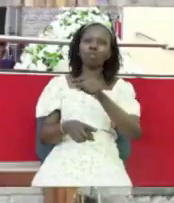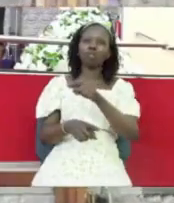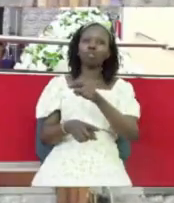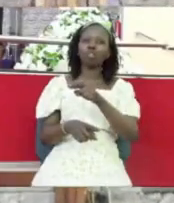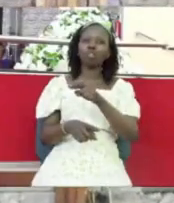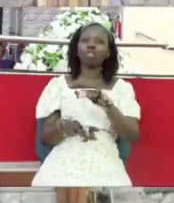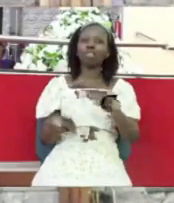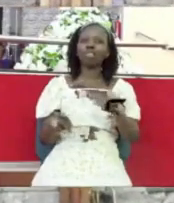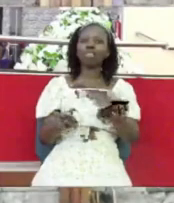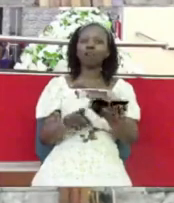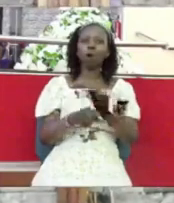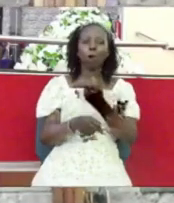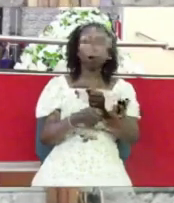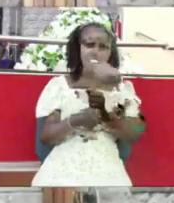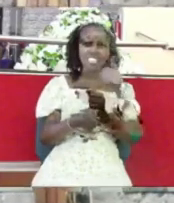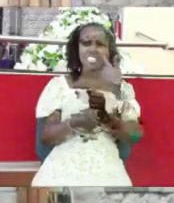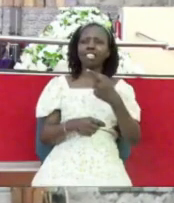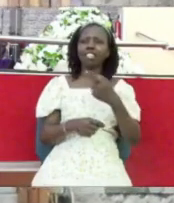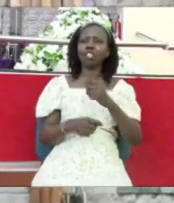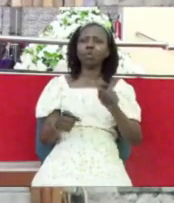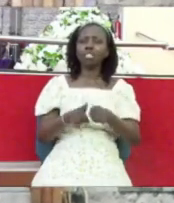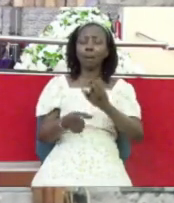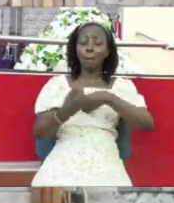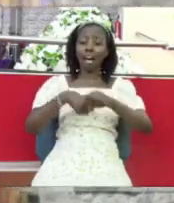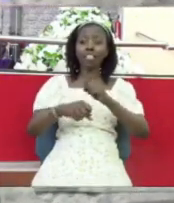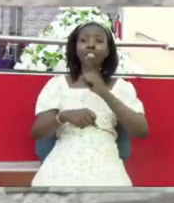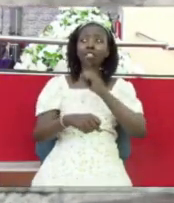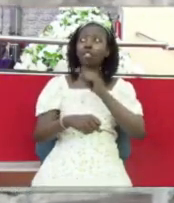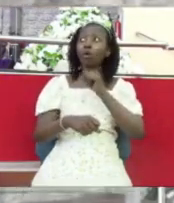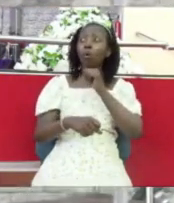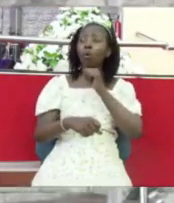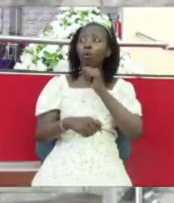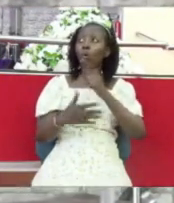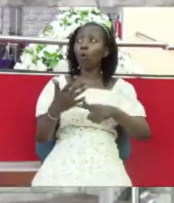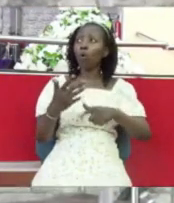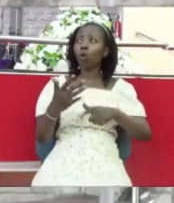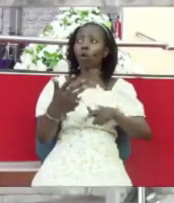not. Walikuwa wanajifanya kuwa watu ambao si wale. Those are hypocrites. Wale ni wanafiki.